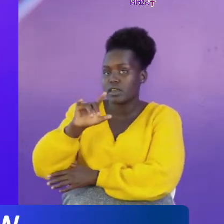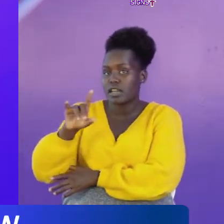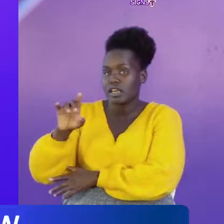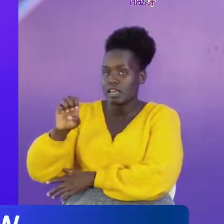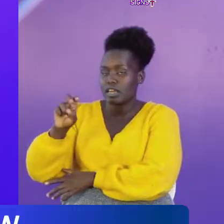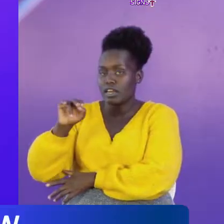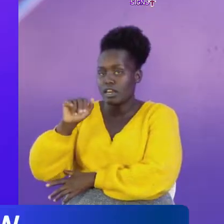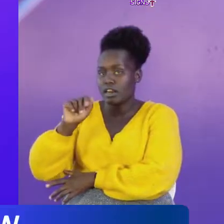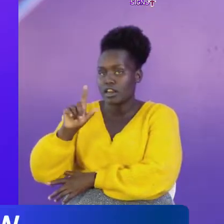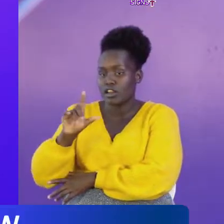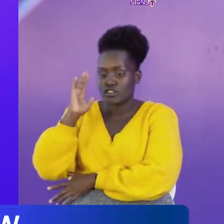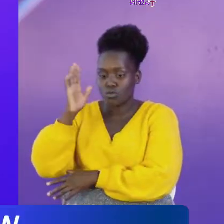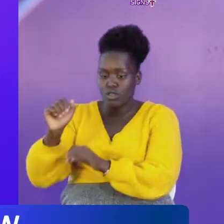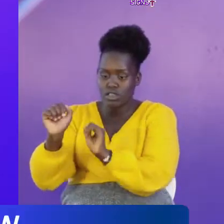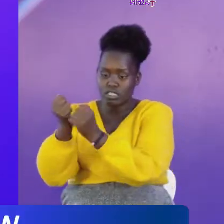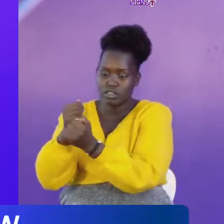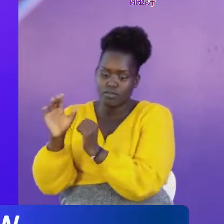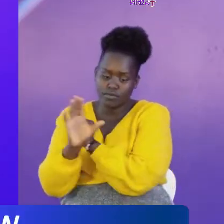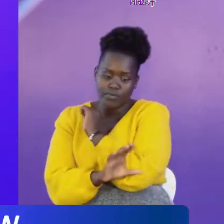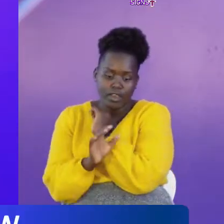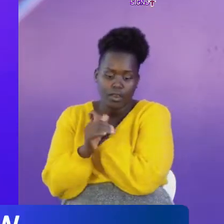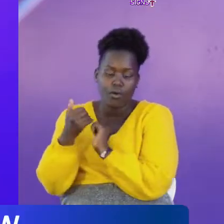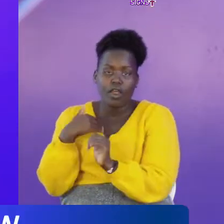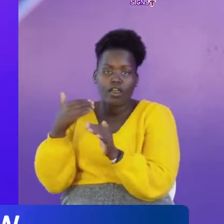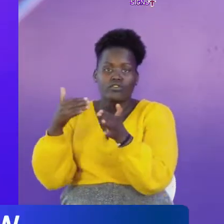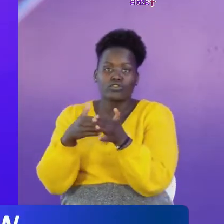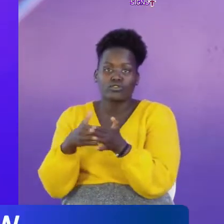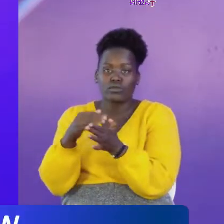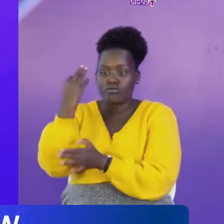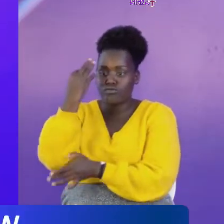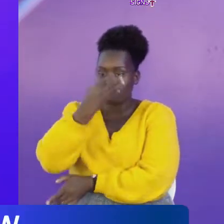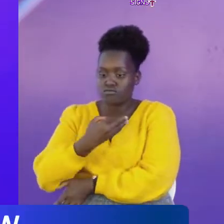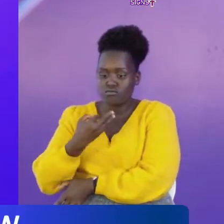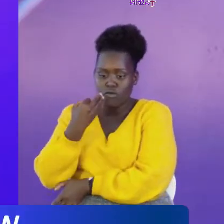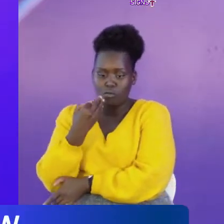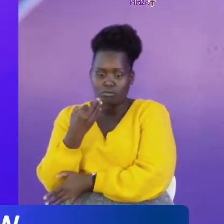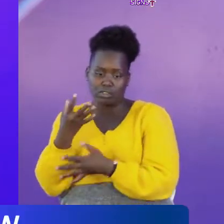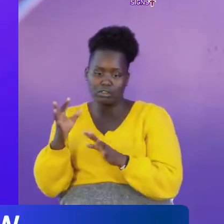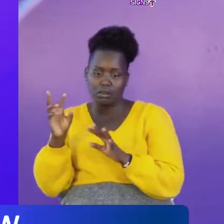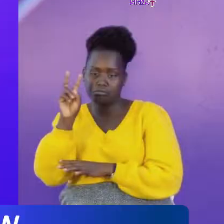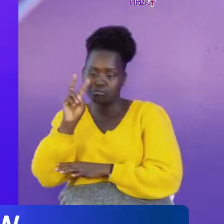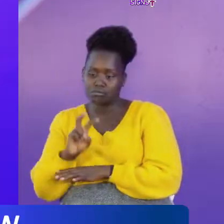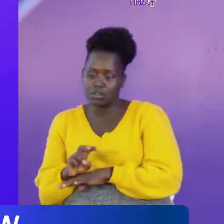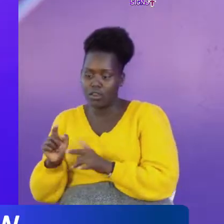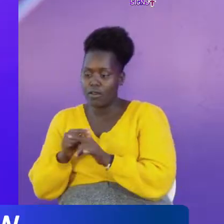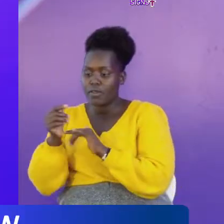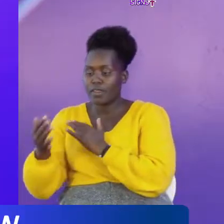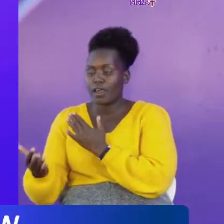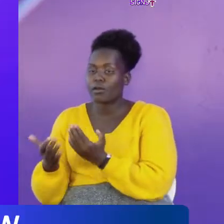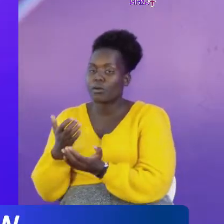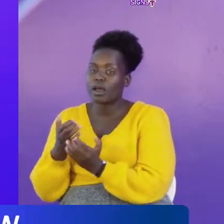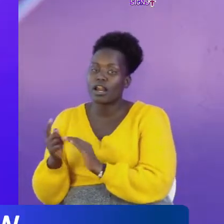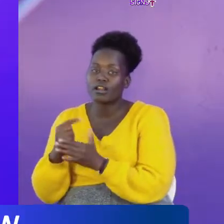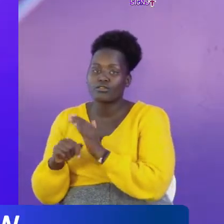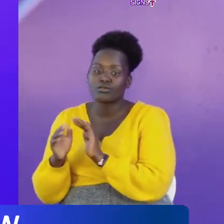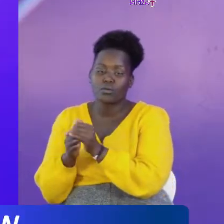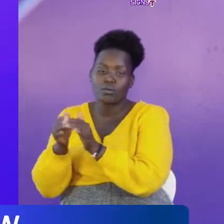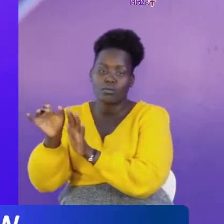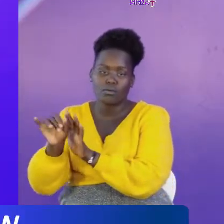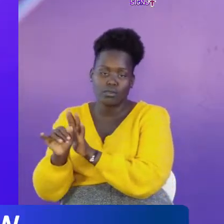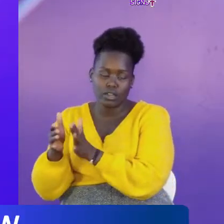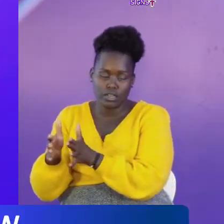country. We have to step away from Sura, from looks. Yeah. We have to get to analyzing what kind of leaders we